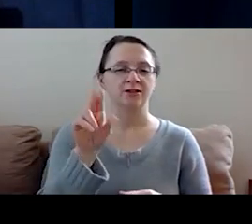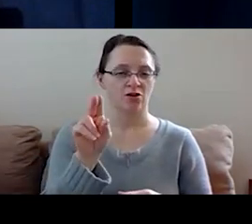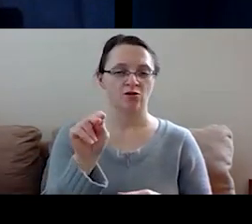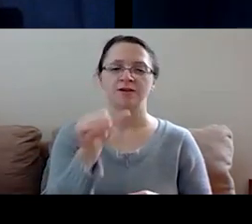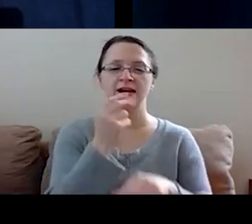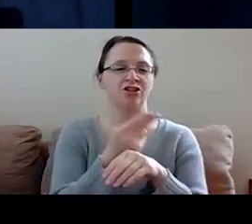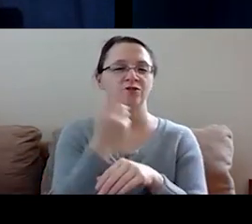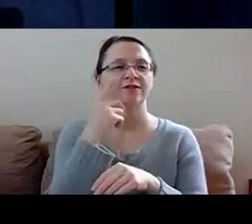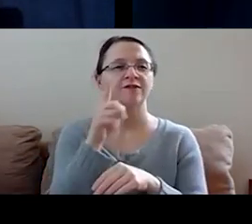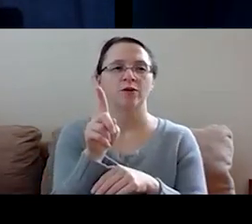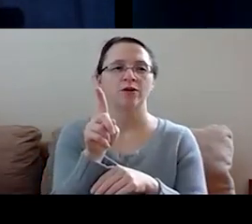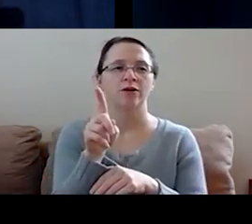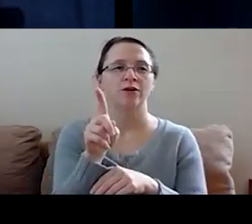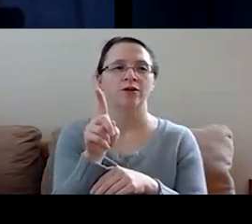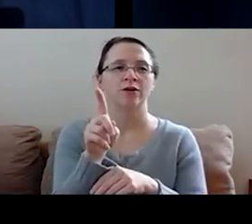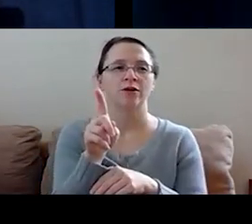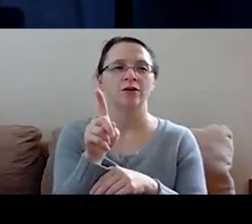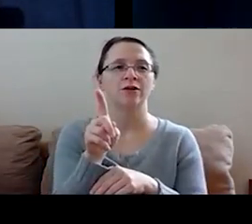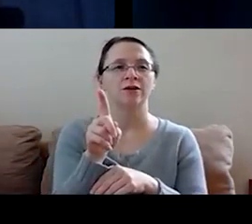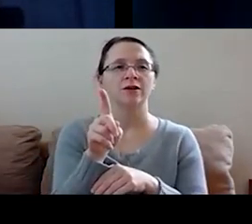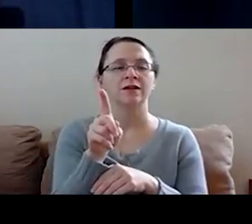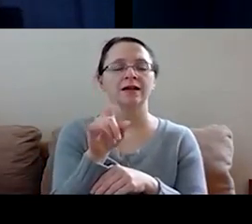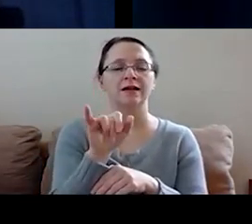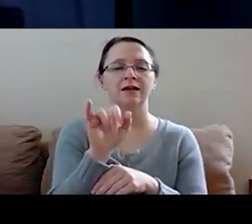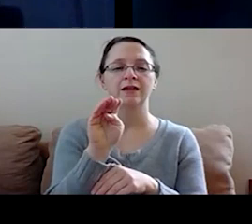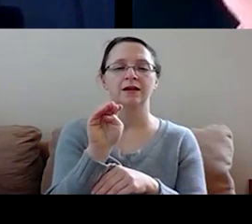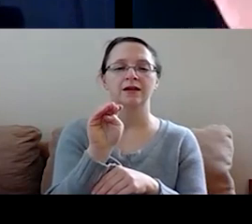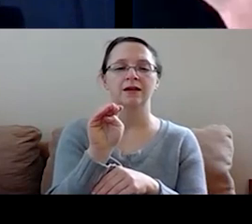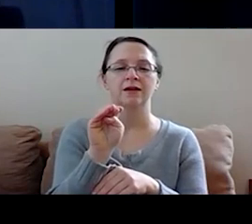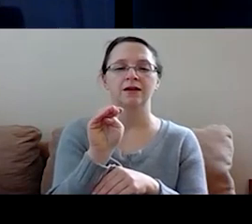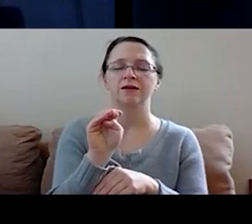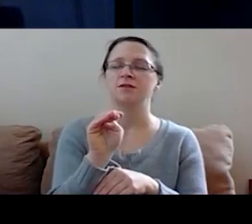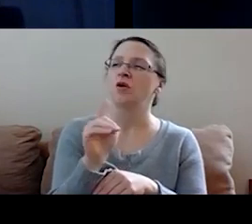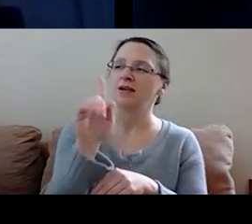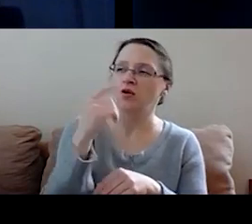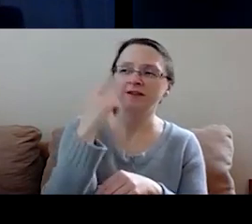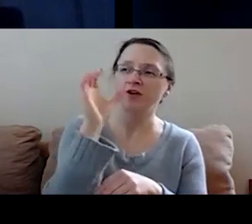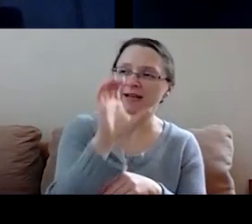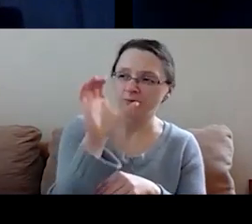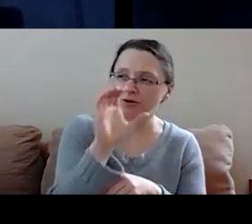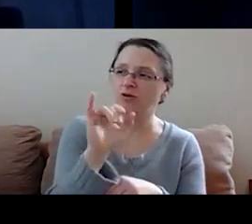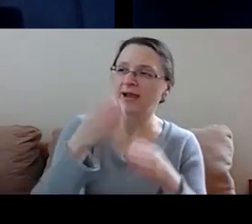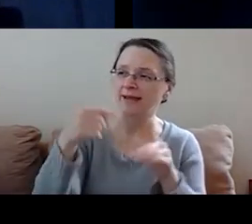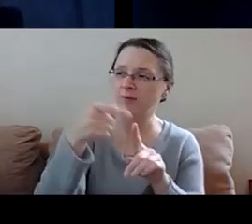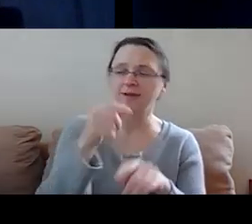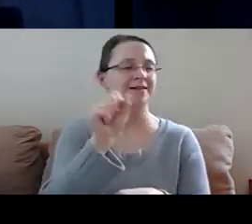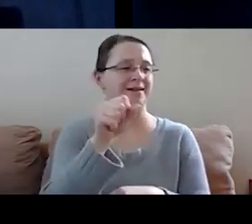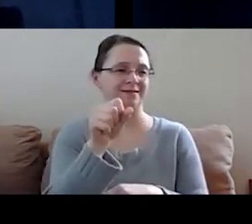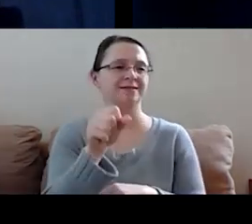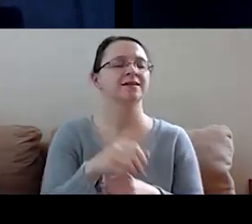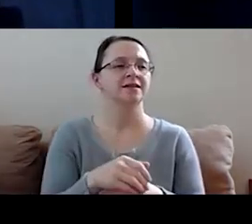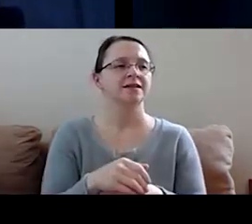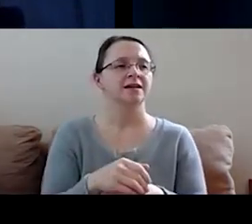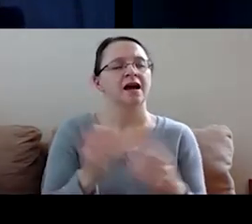a reported endpoint. Is it used as an exploratory endpoint in any clinical trials right now? I mean, I